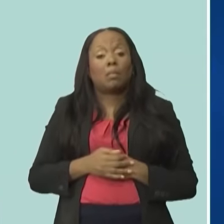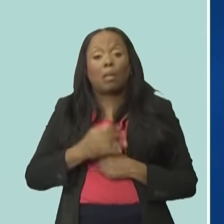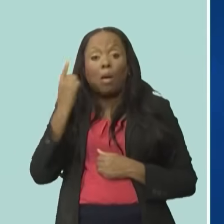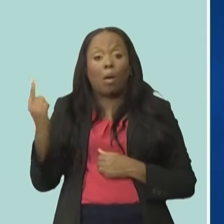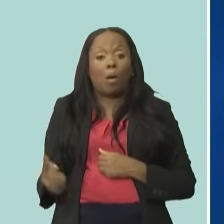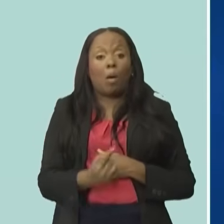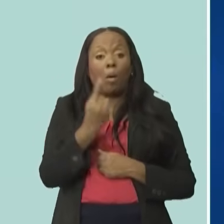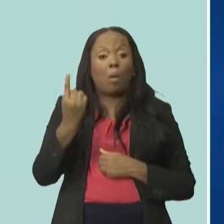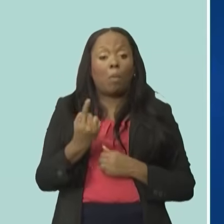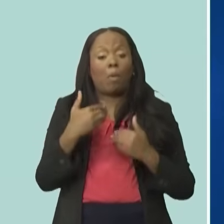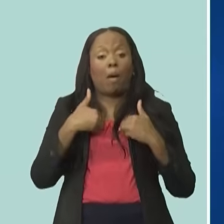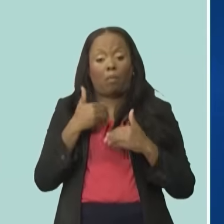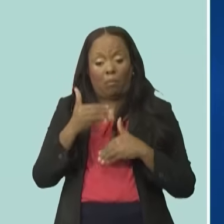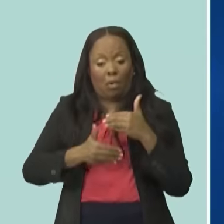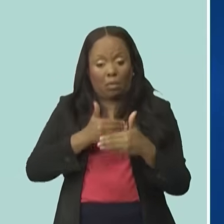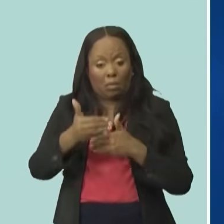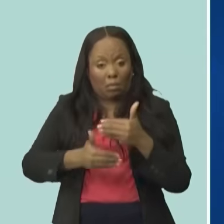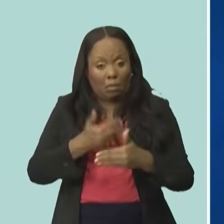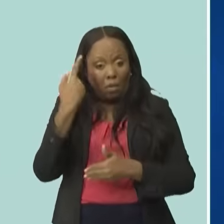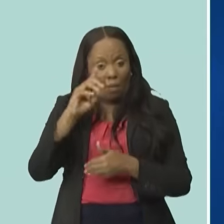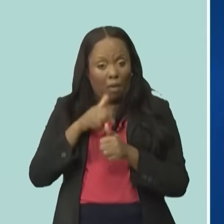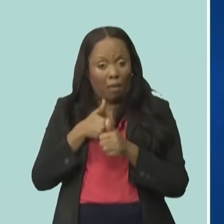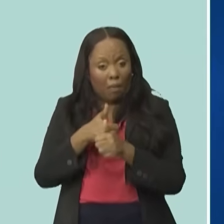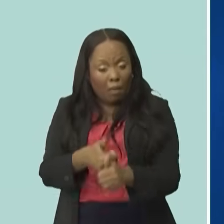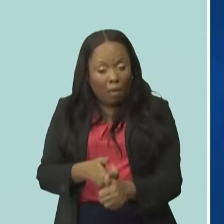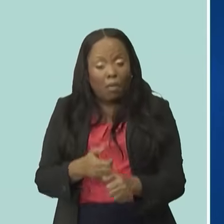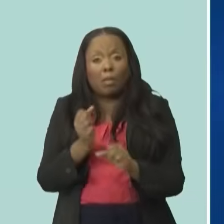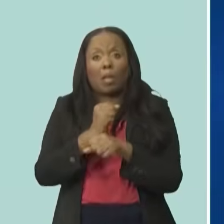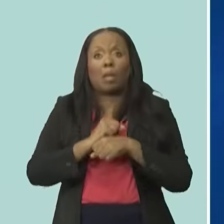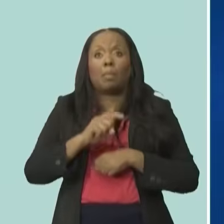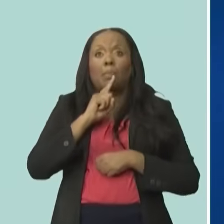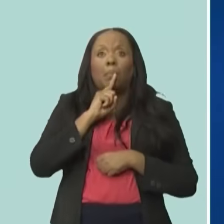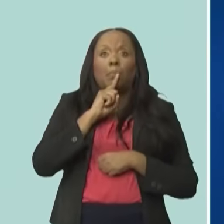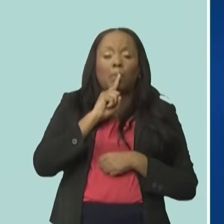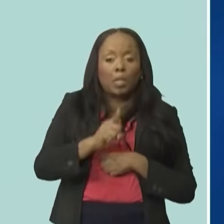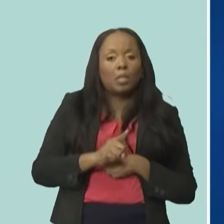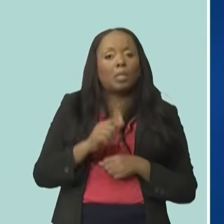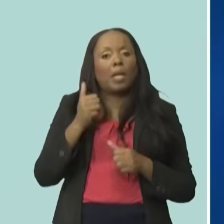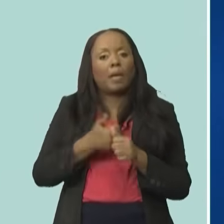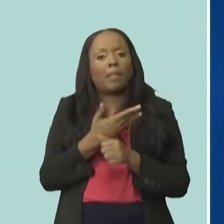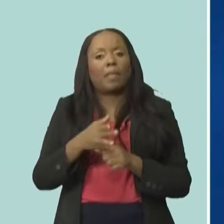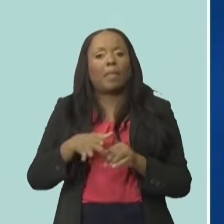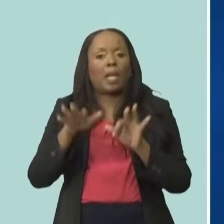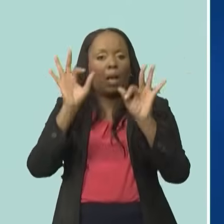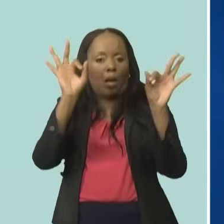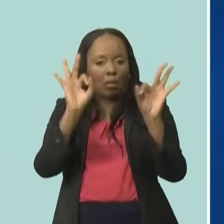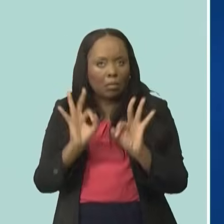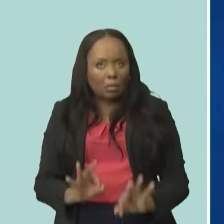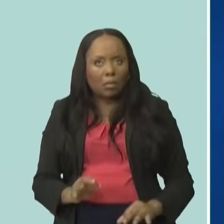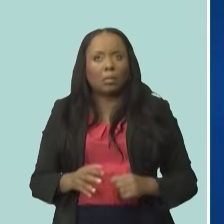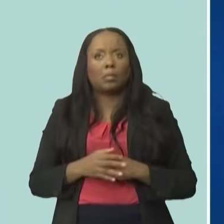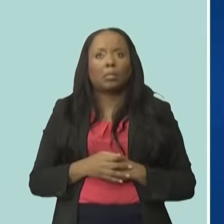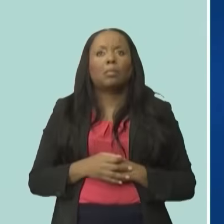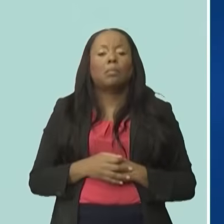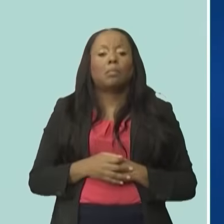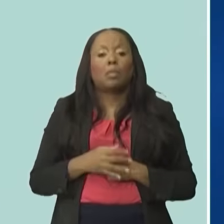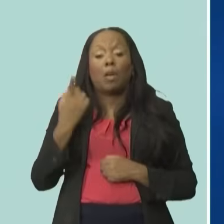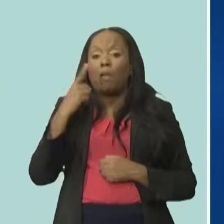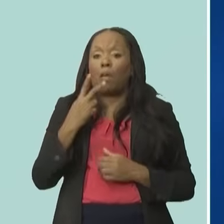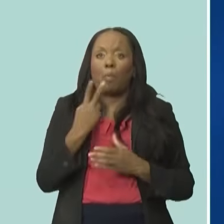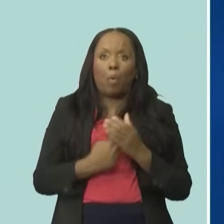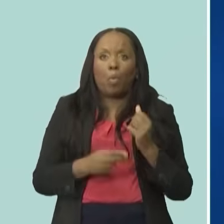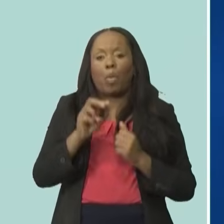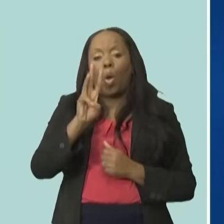which must guide the question, the activity of wiretapping and truth